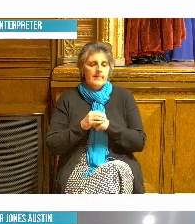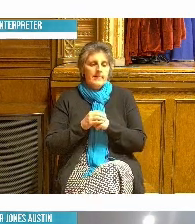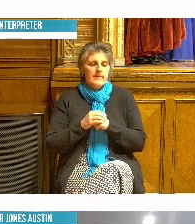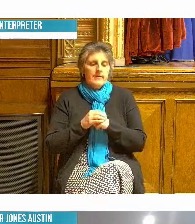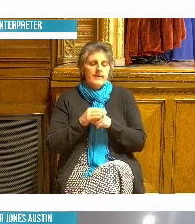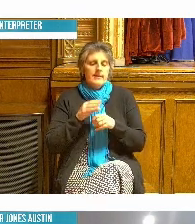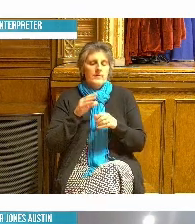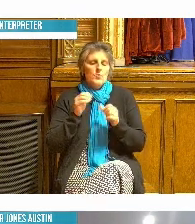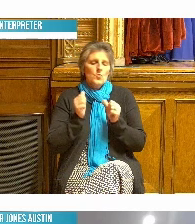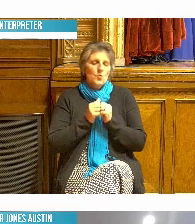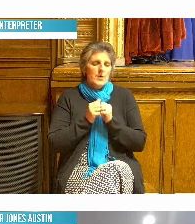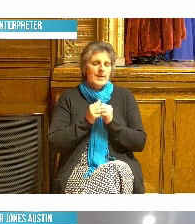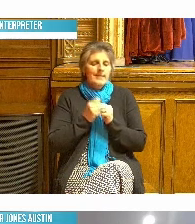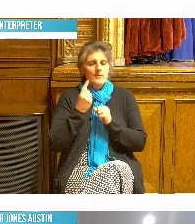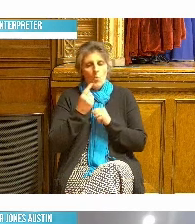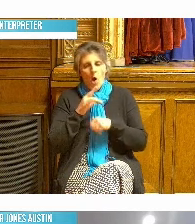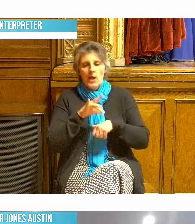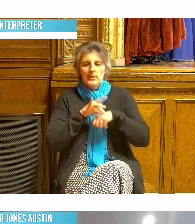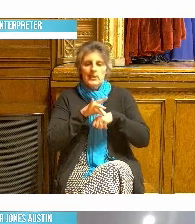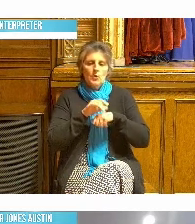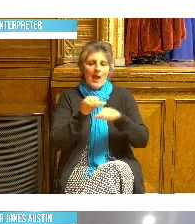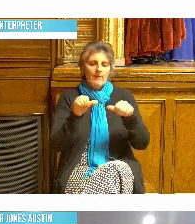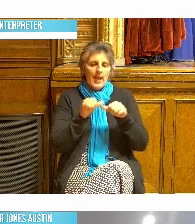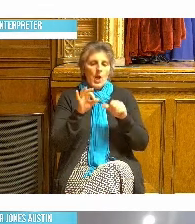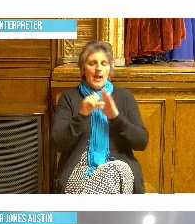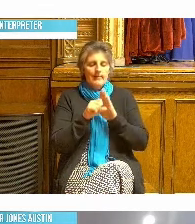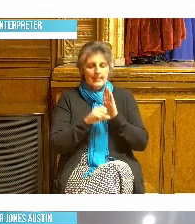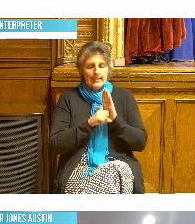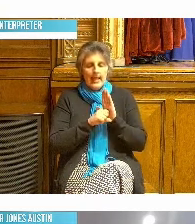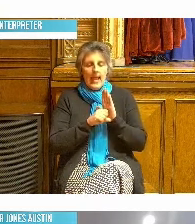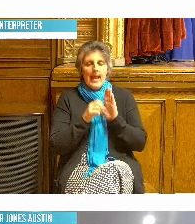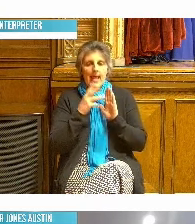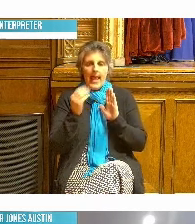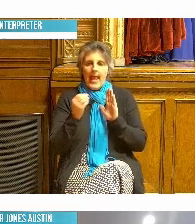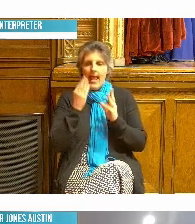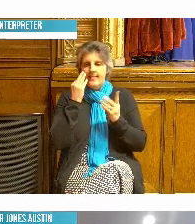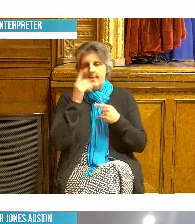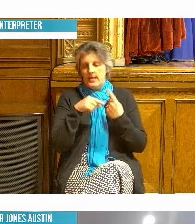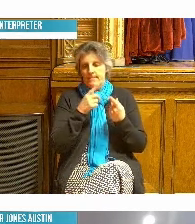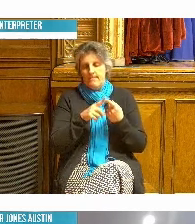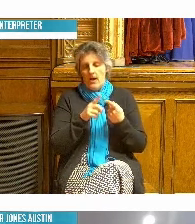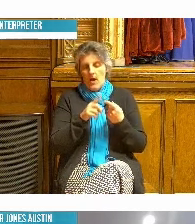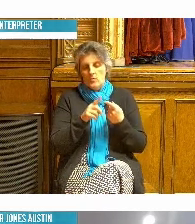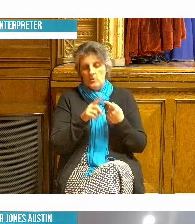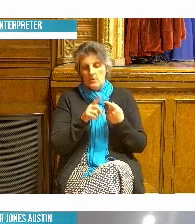one, a geographical area of the state, and think about